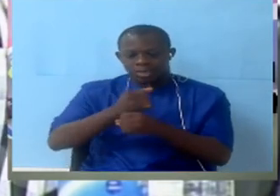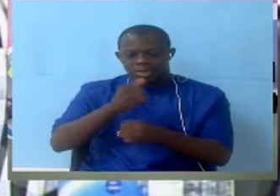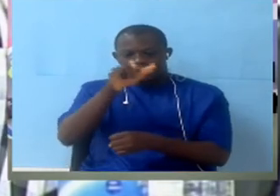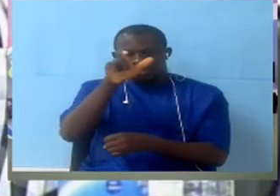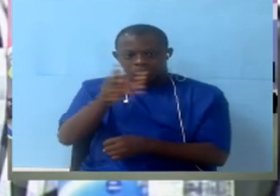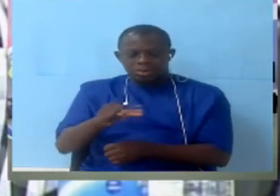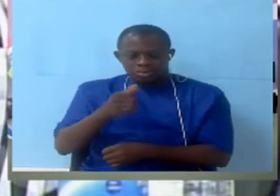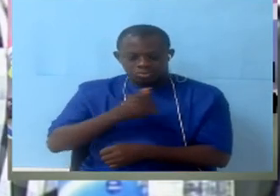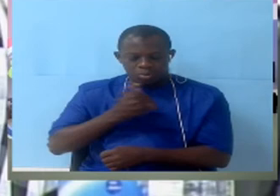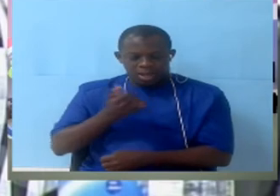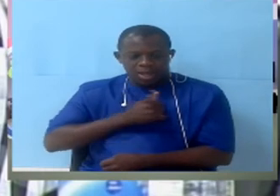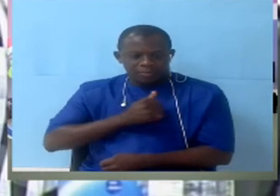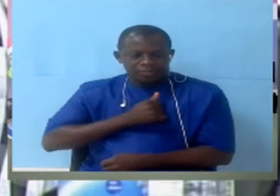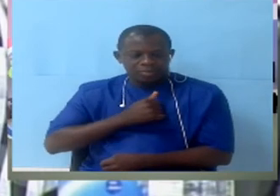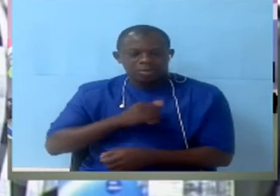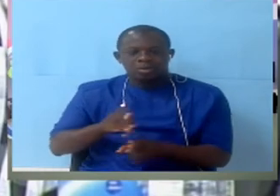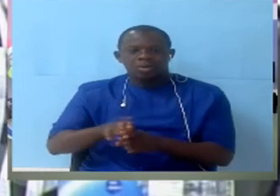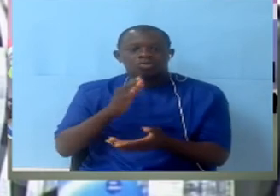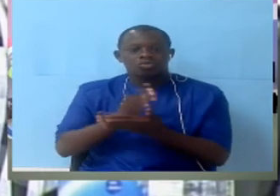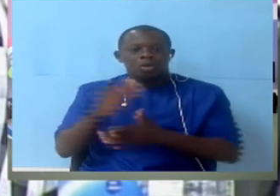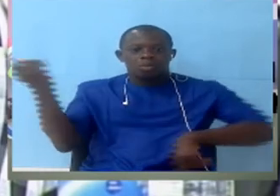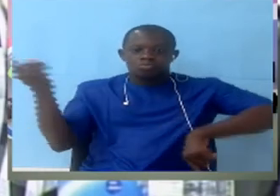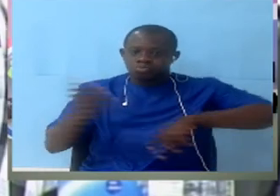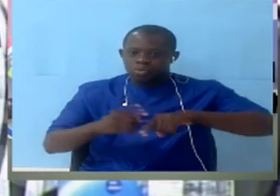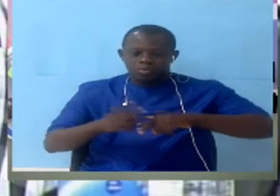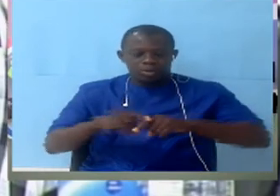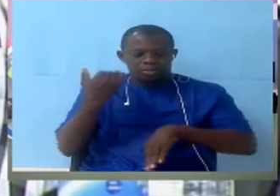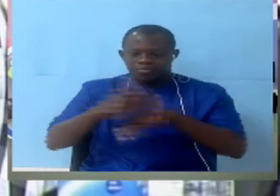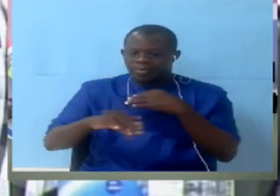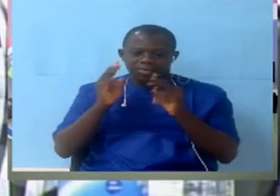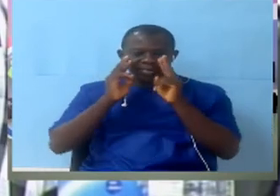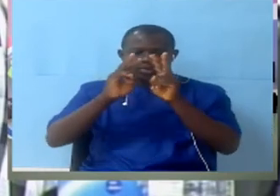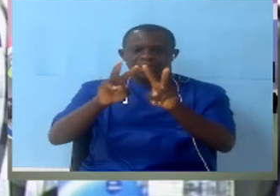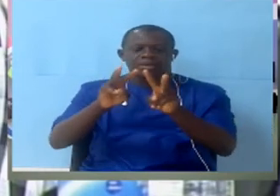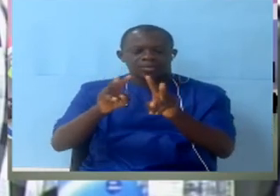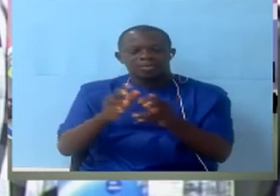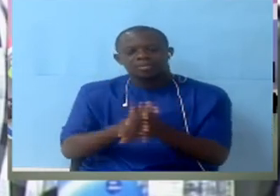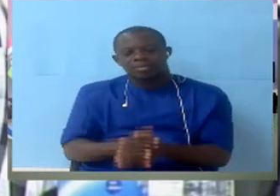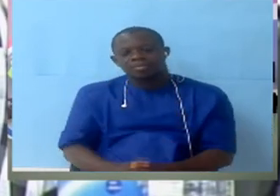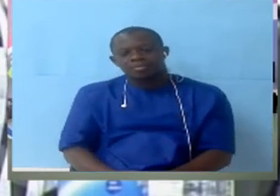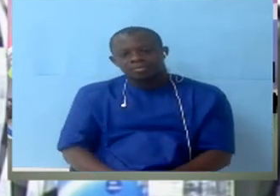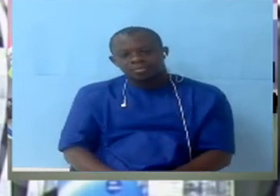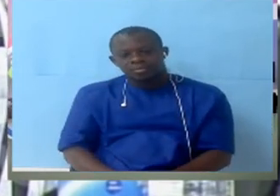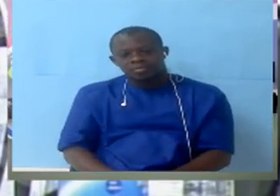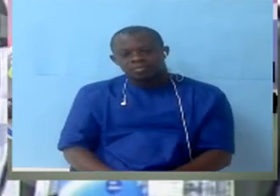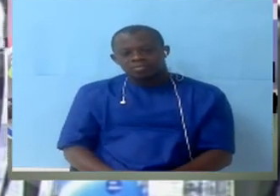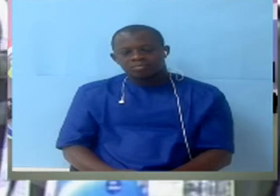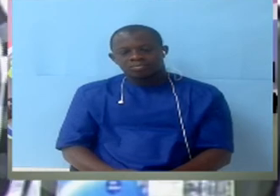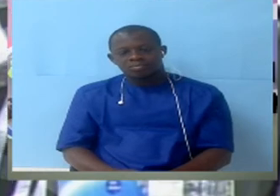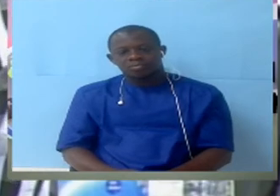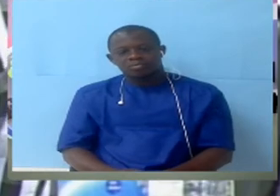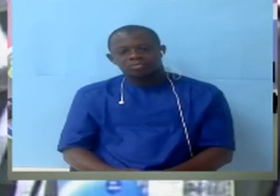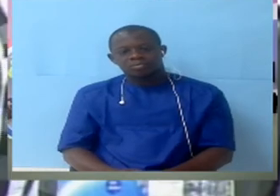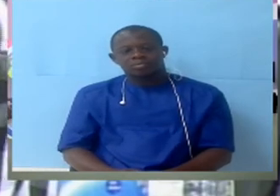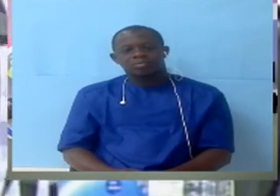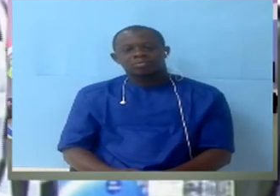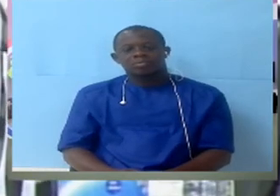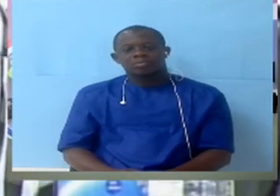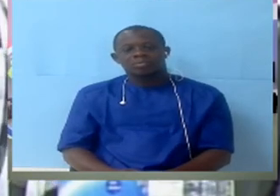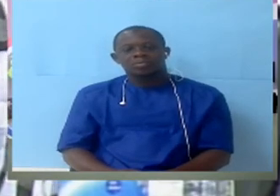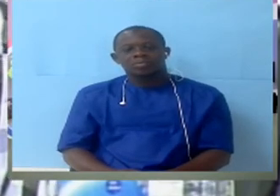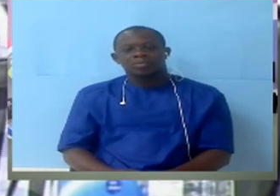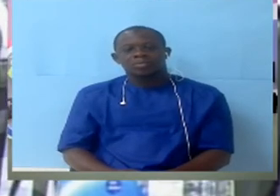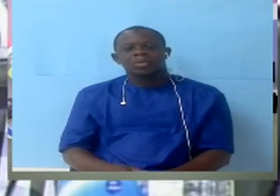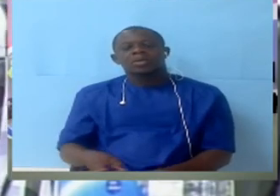some people. But buriro moje kamo threatening. But I didn't see people being beaten. But kamo samananje kamo arrest kamo samananje ke